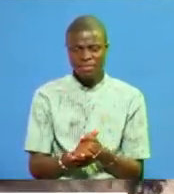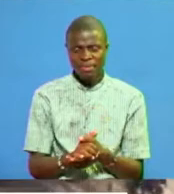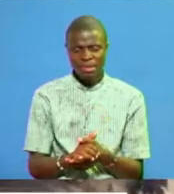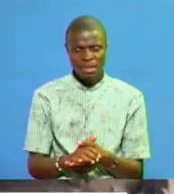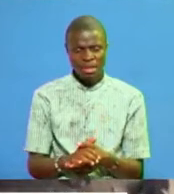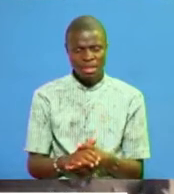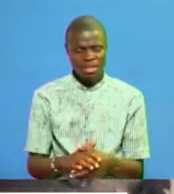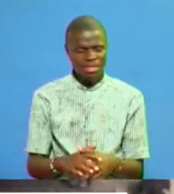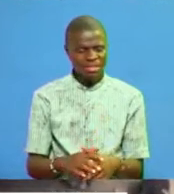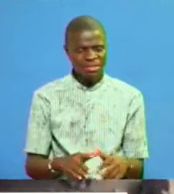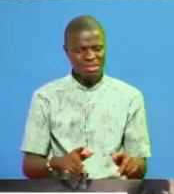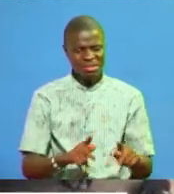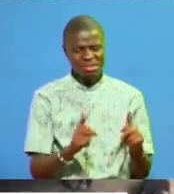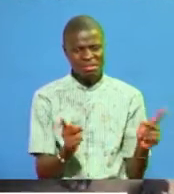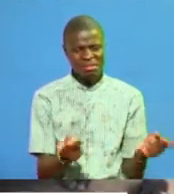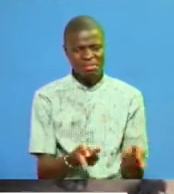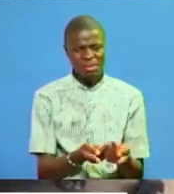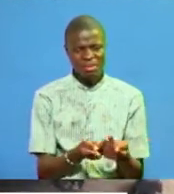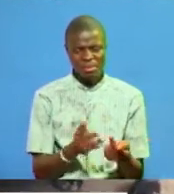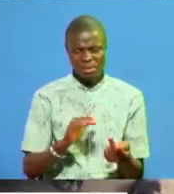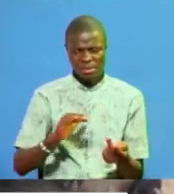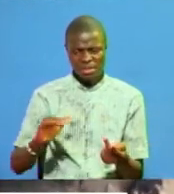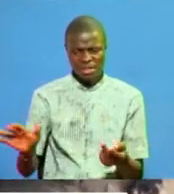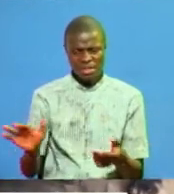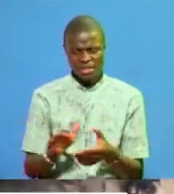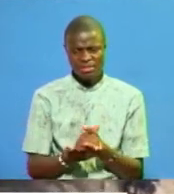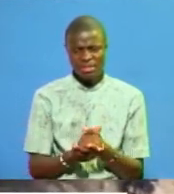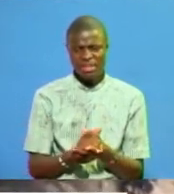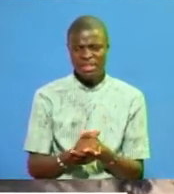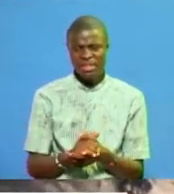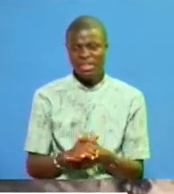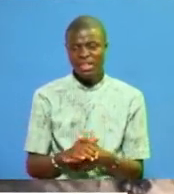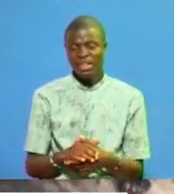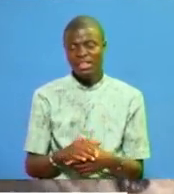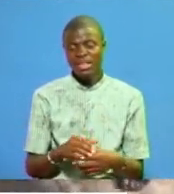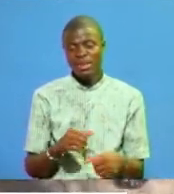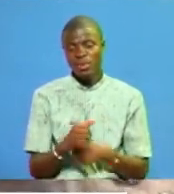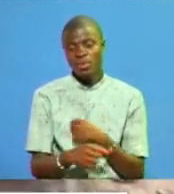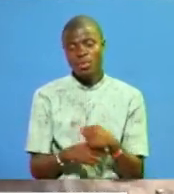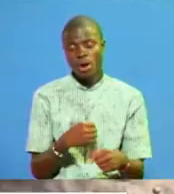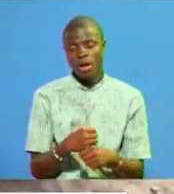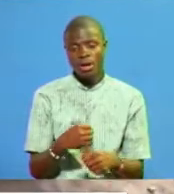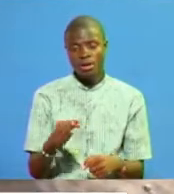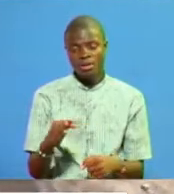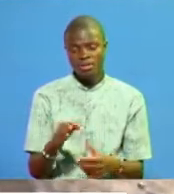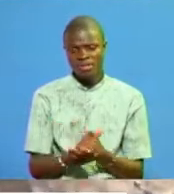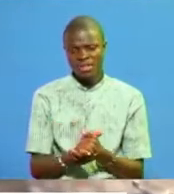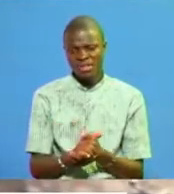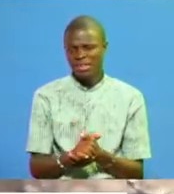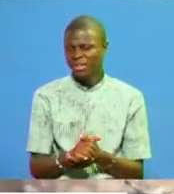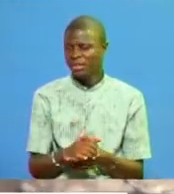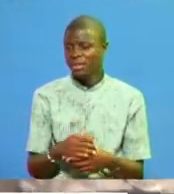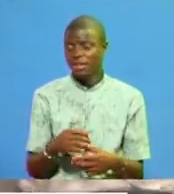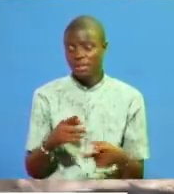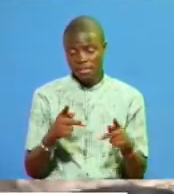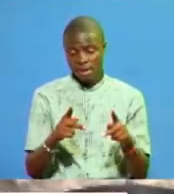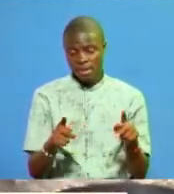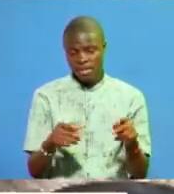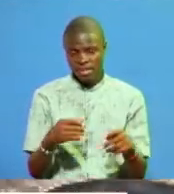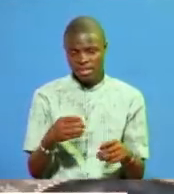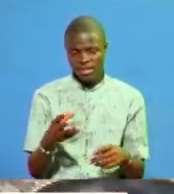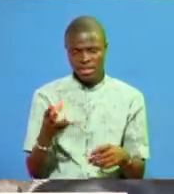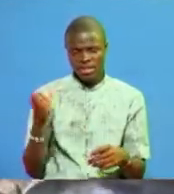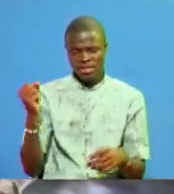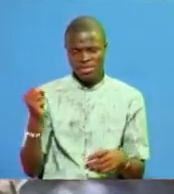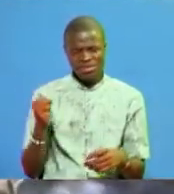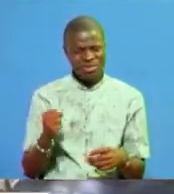Charles Odiedem, while acknowledging the efforts of the county government in establishing the market, mentioned that the place was initially a swamp